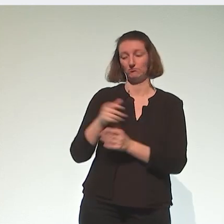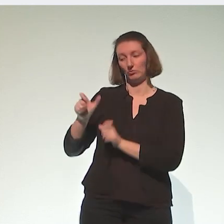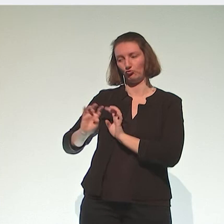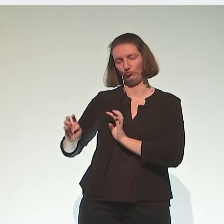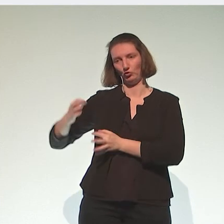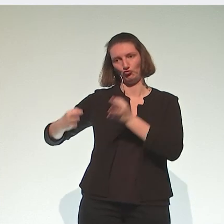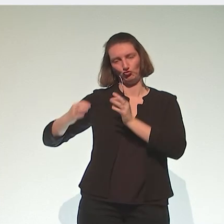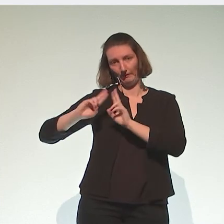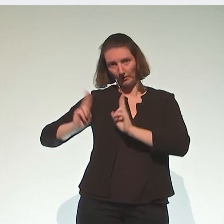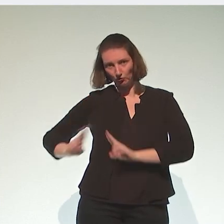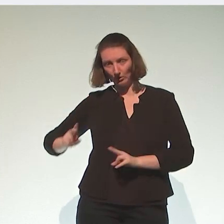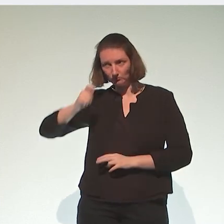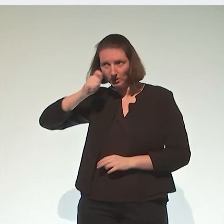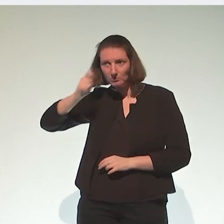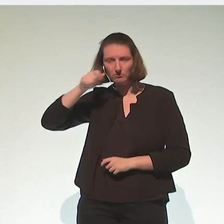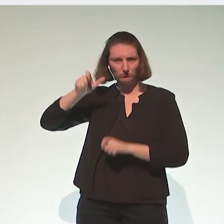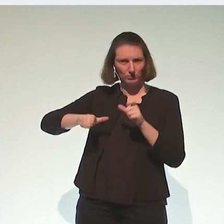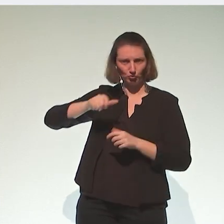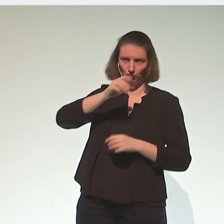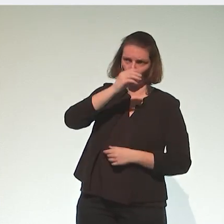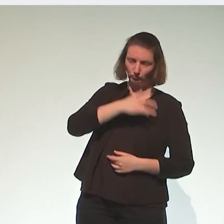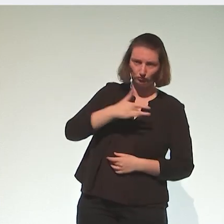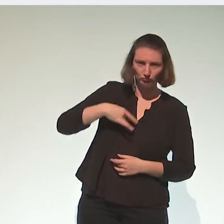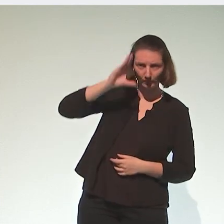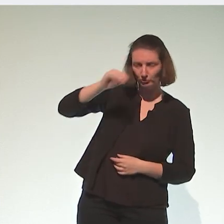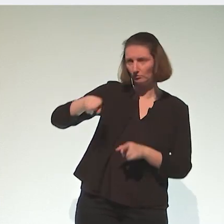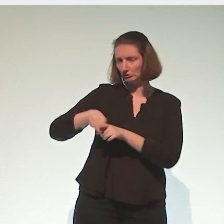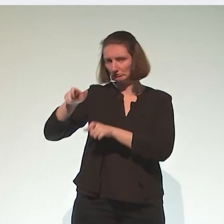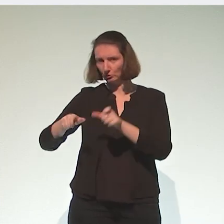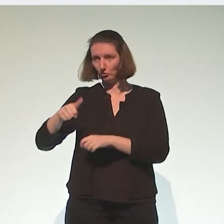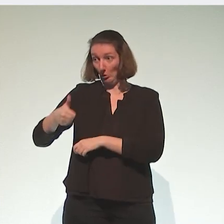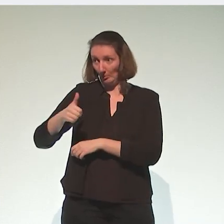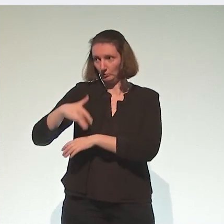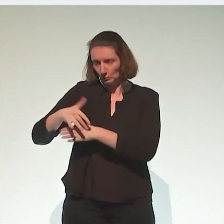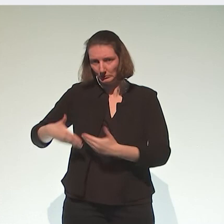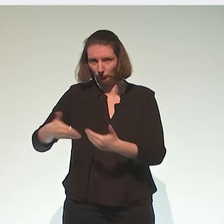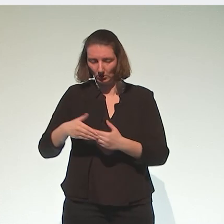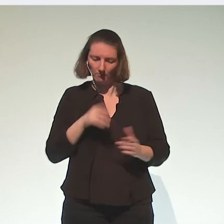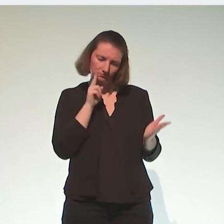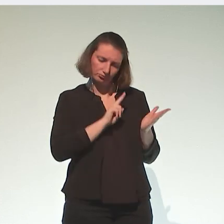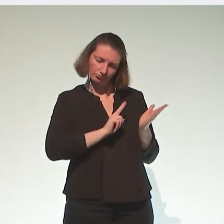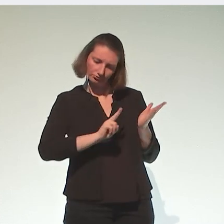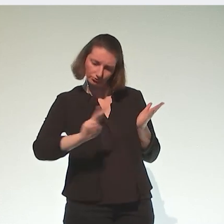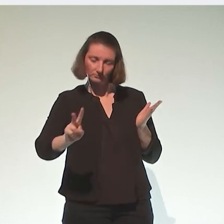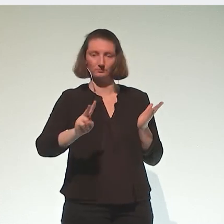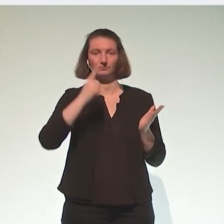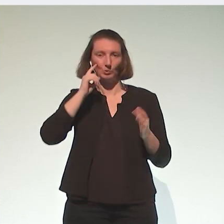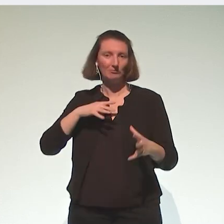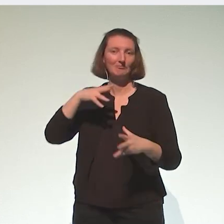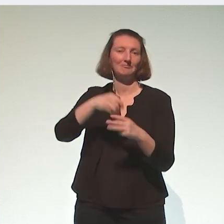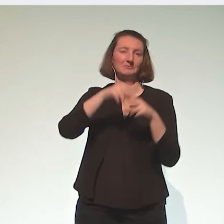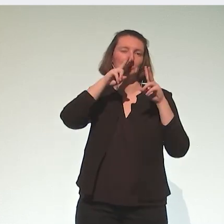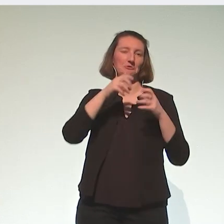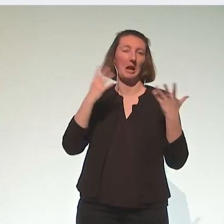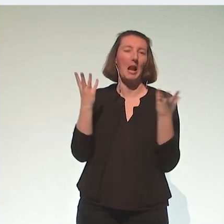expert panel with carers and interested parties, which made very tangible this idea of the